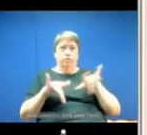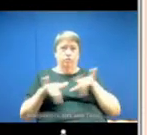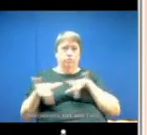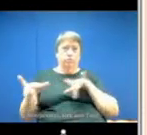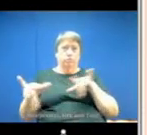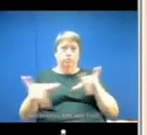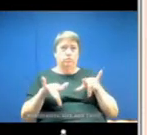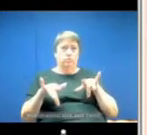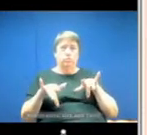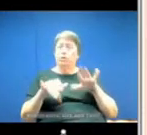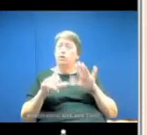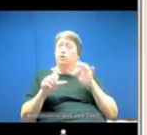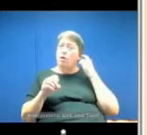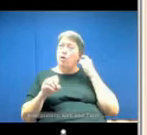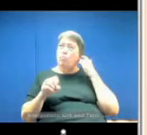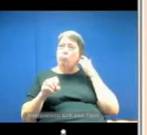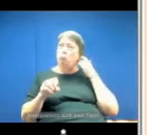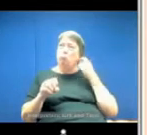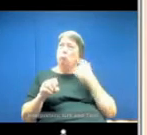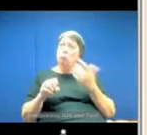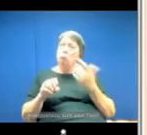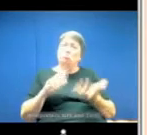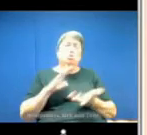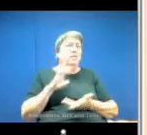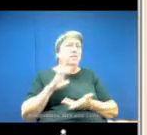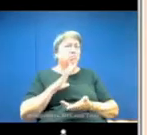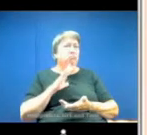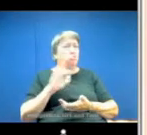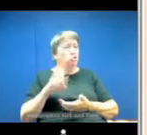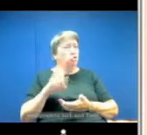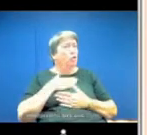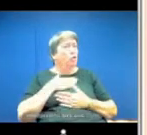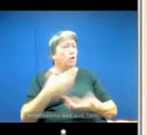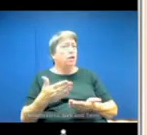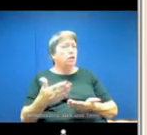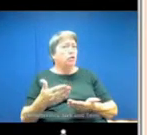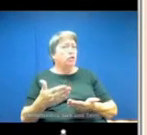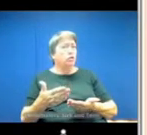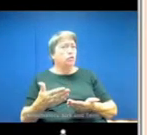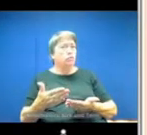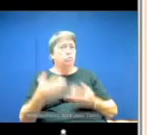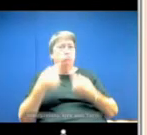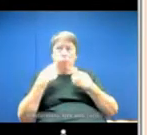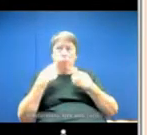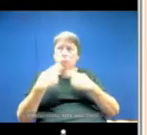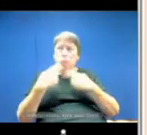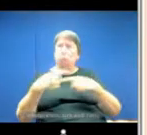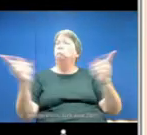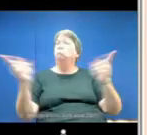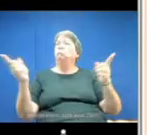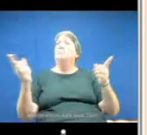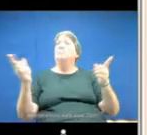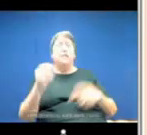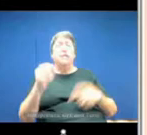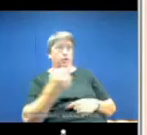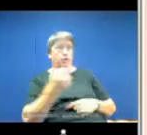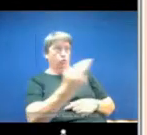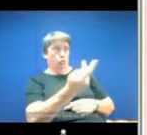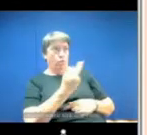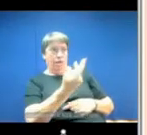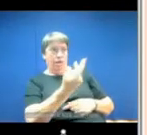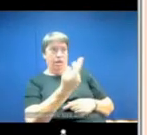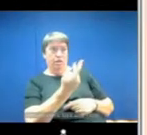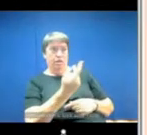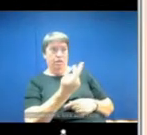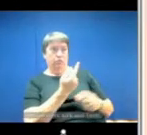that shouldn't be a problem, and you should be willing to make public or transparent that discussion that you're having with the